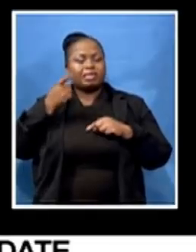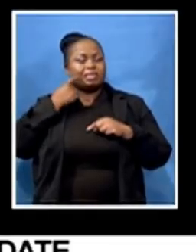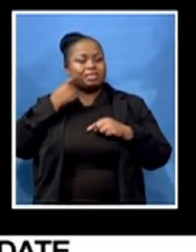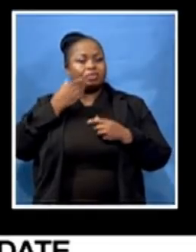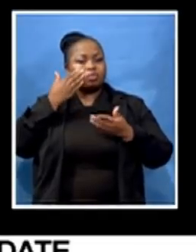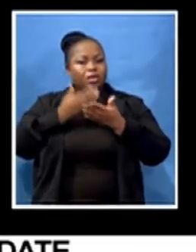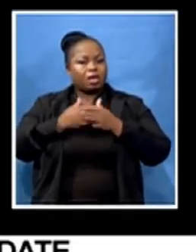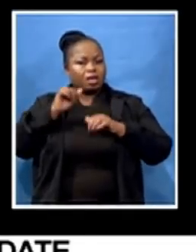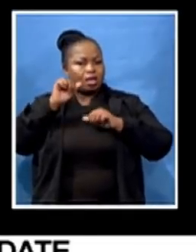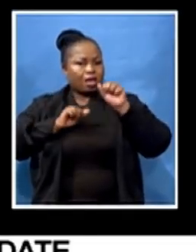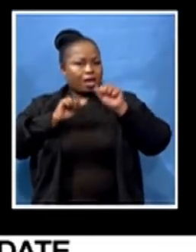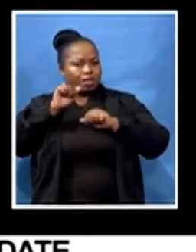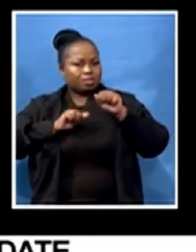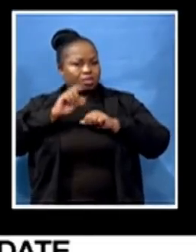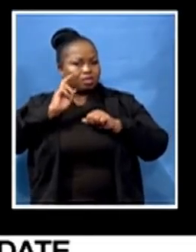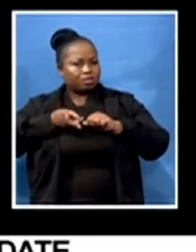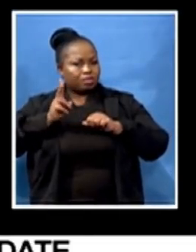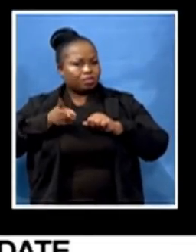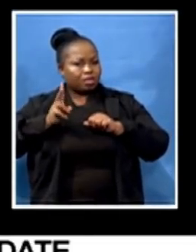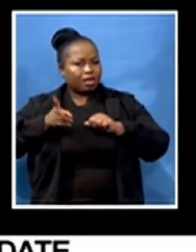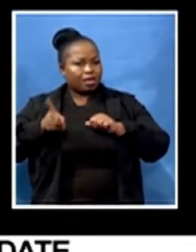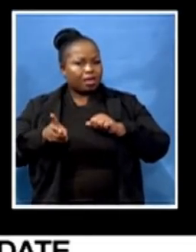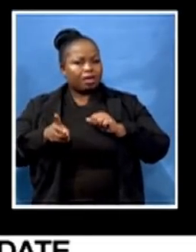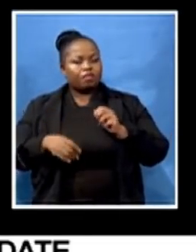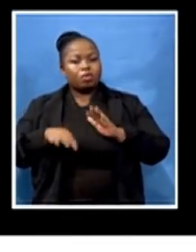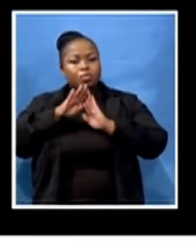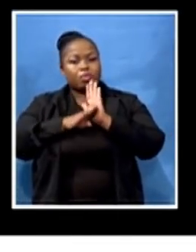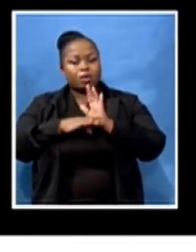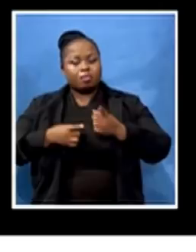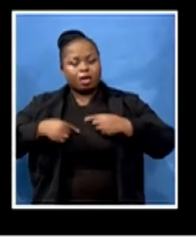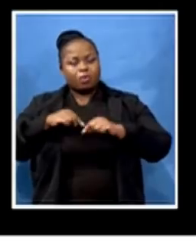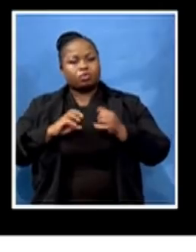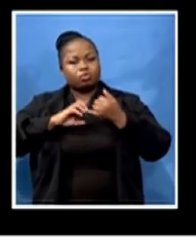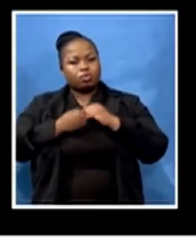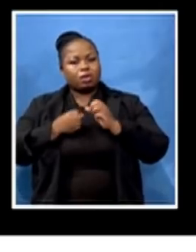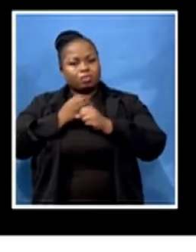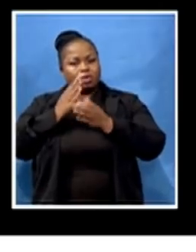recalibration of our program that are aimed at